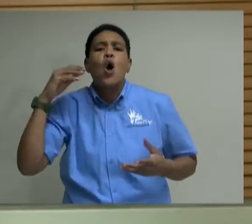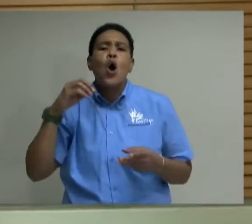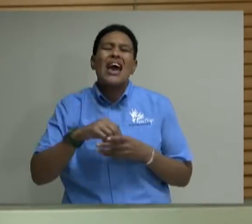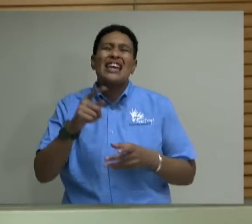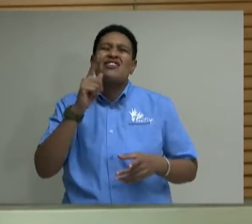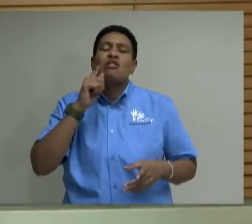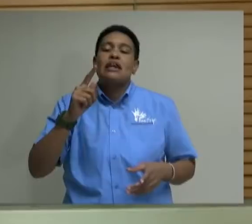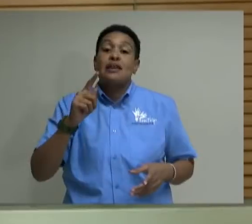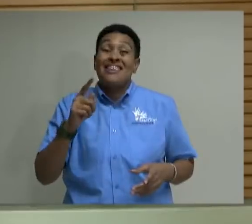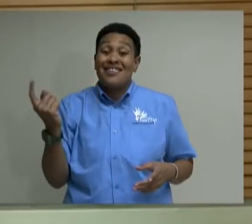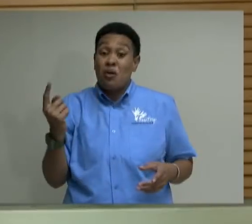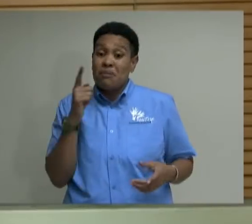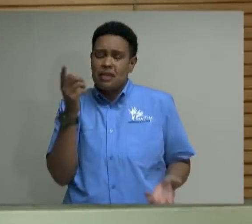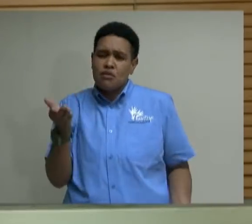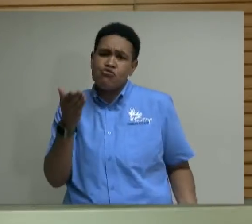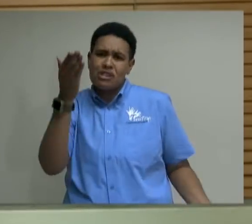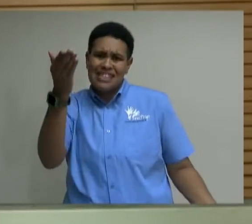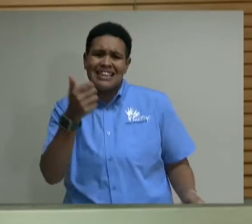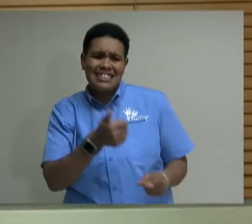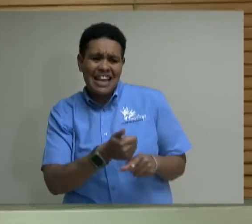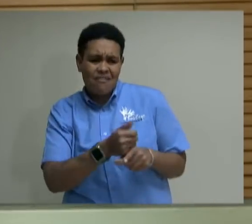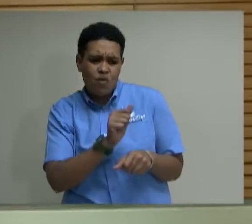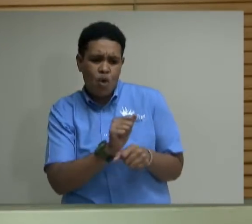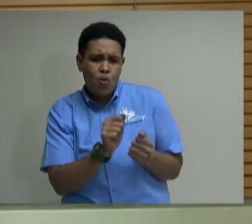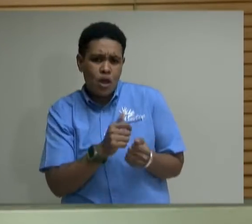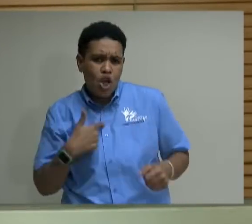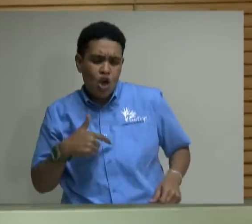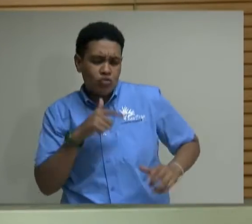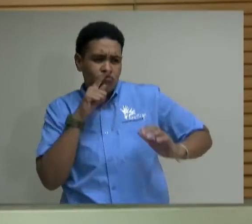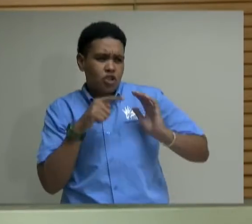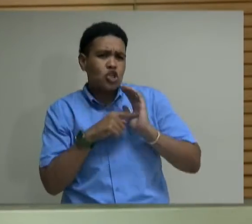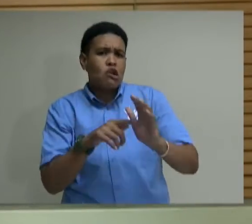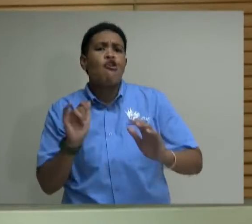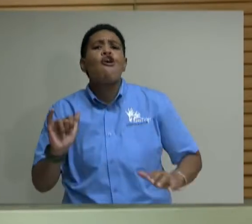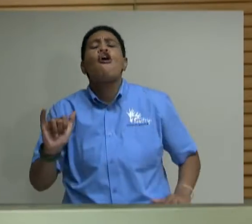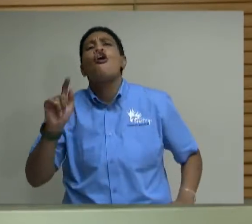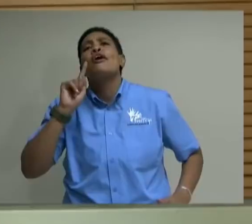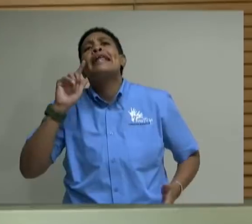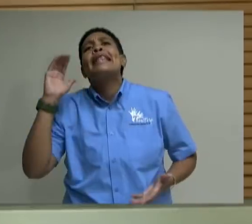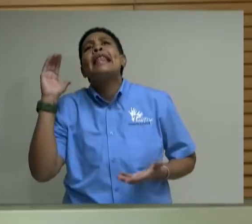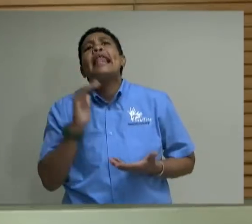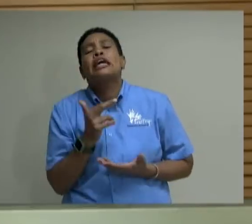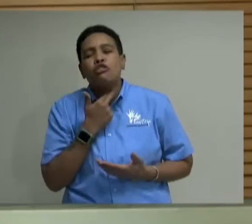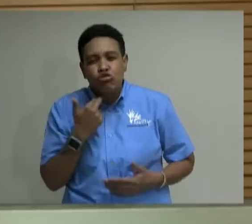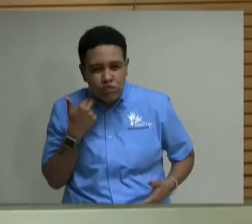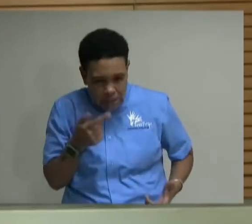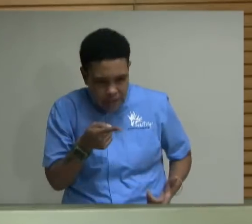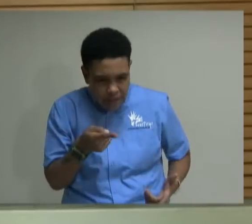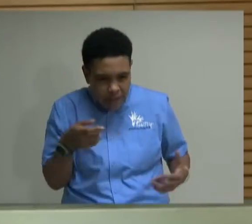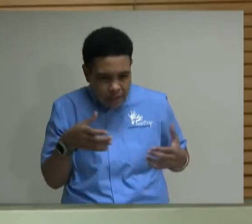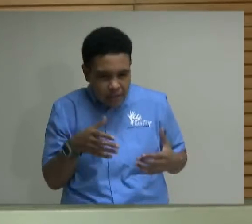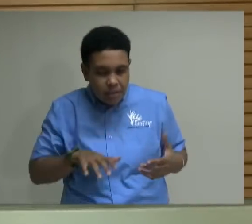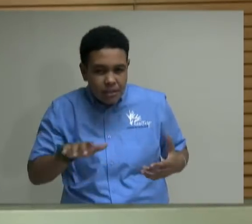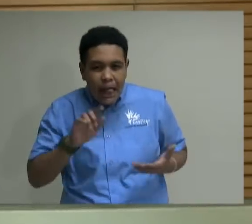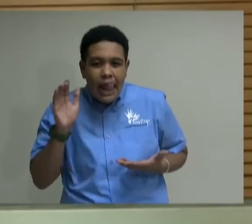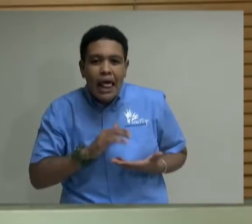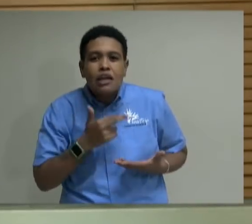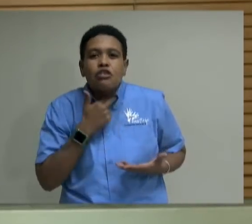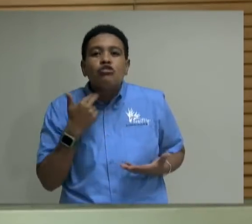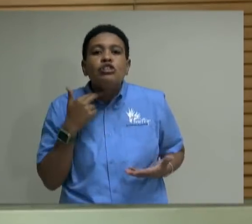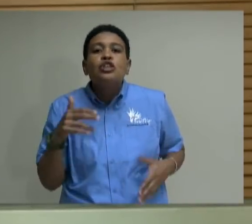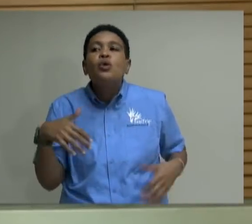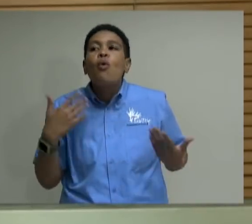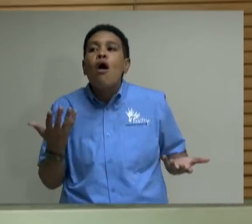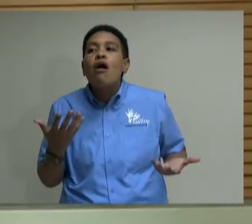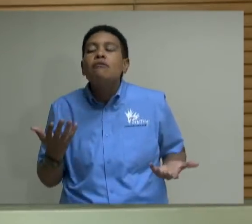a formula that she presented, working with us to show the least risky entities, would